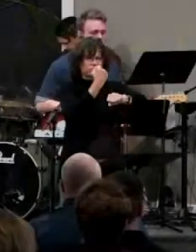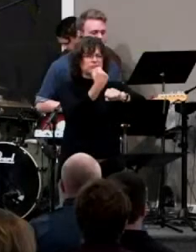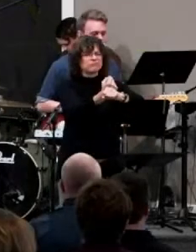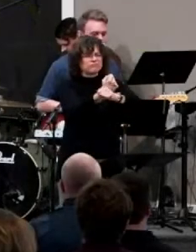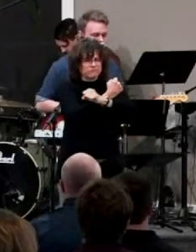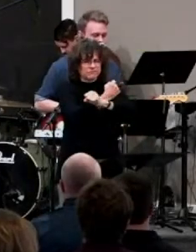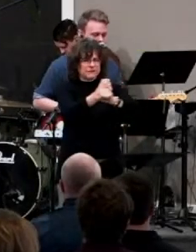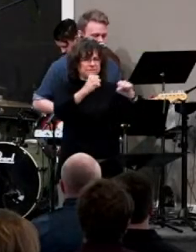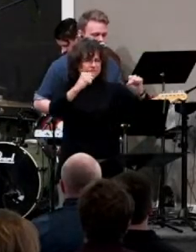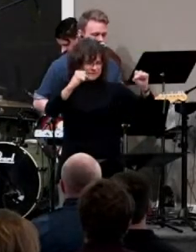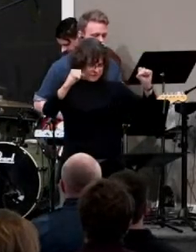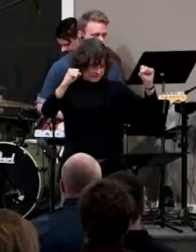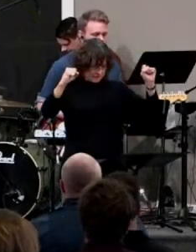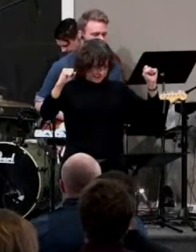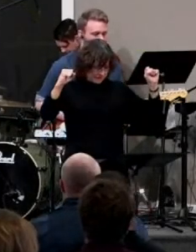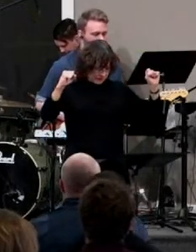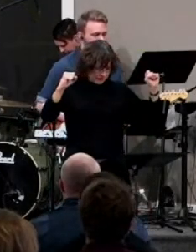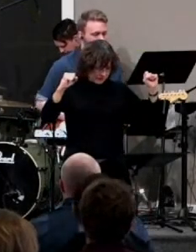Ebenezer,